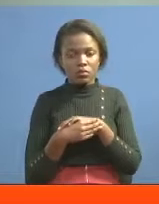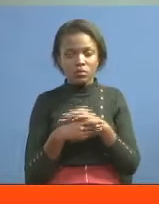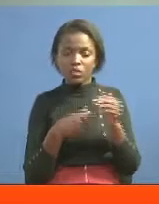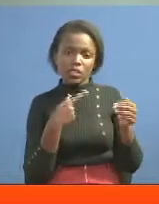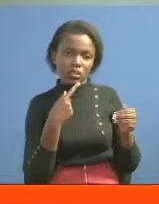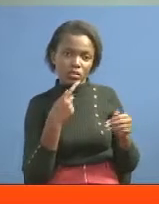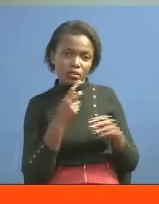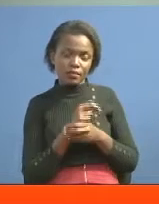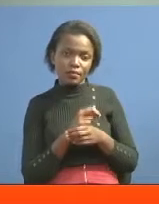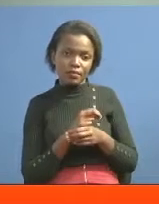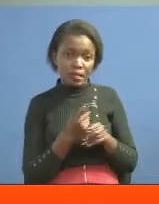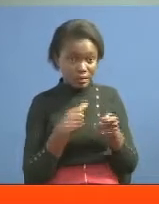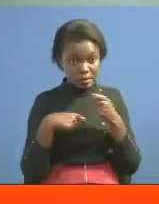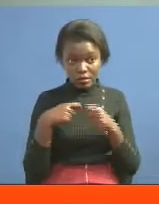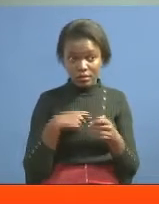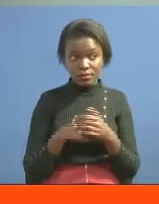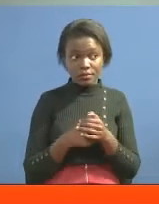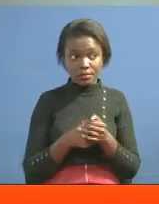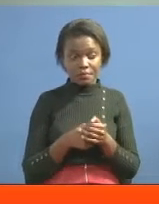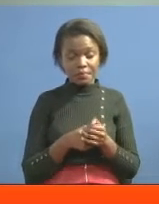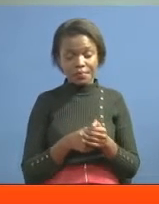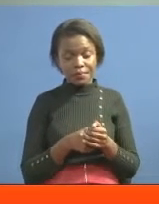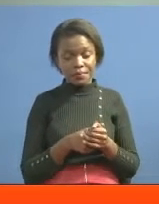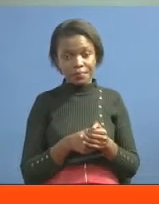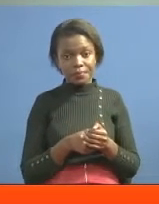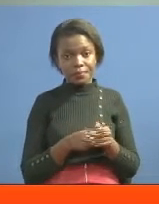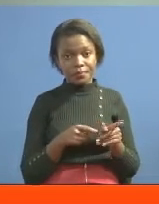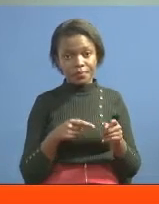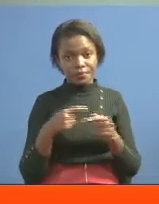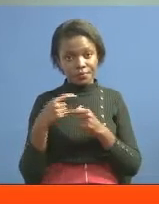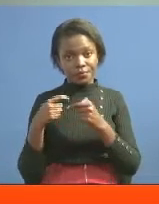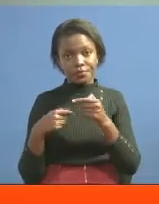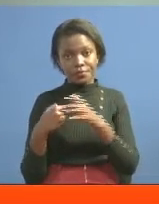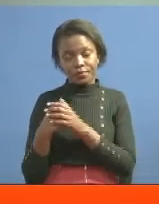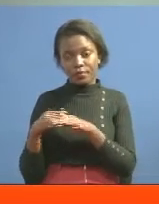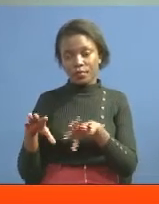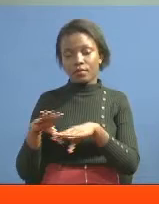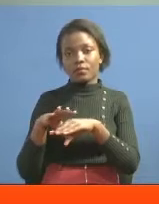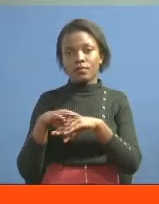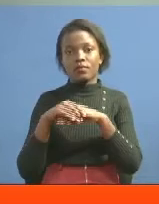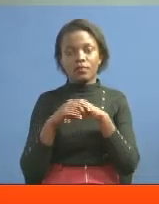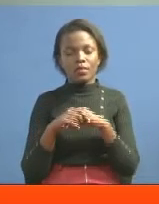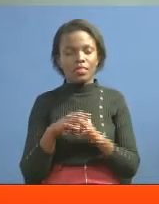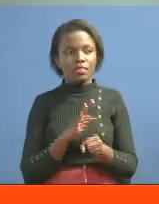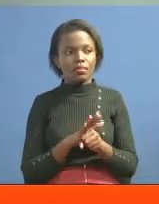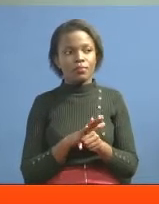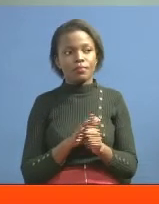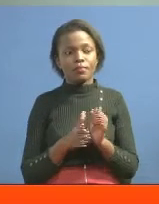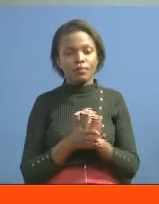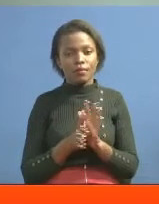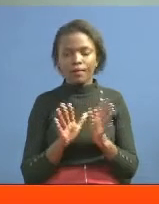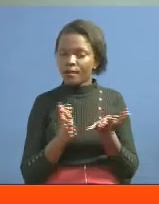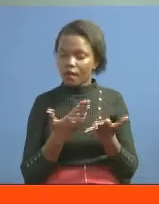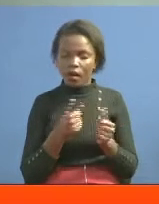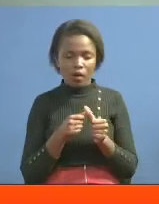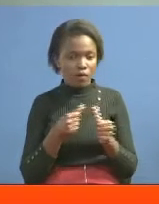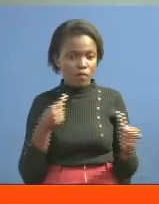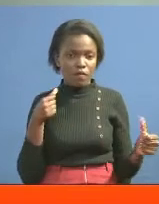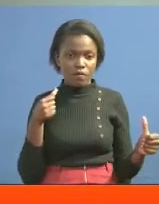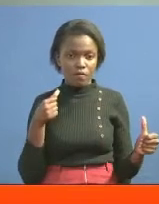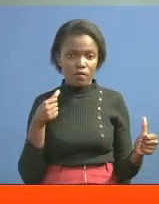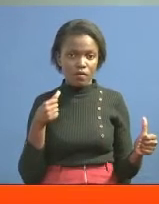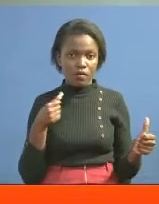can do trade within ourselves, within the country, and make sure that we get to make much more. How far are we from